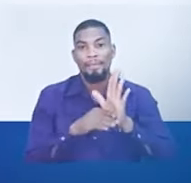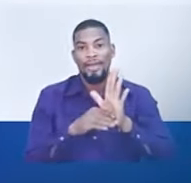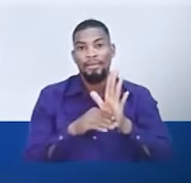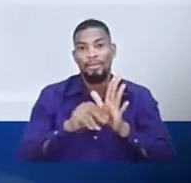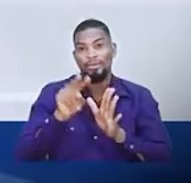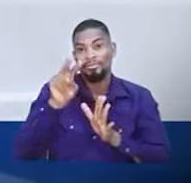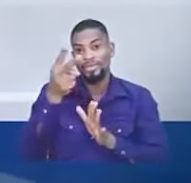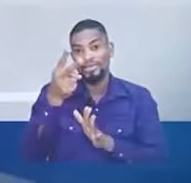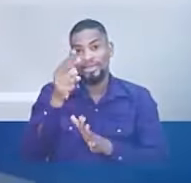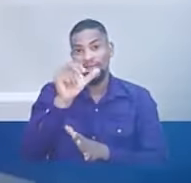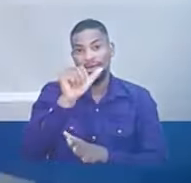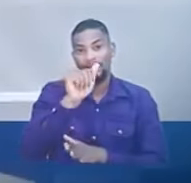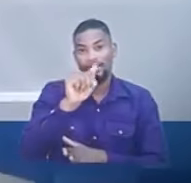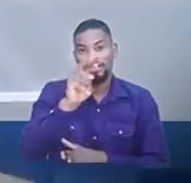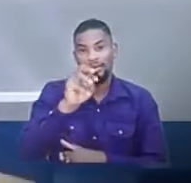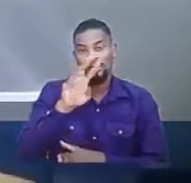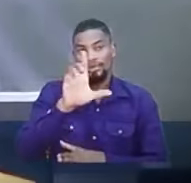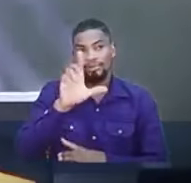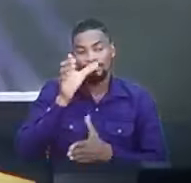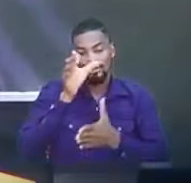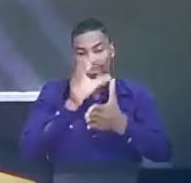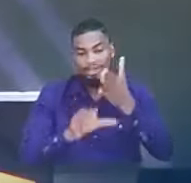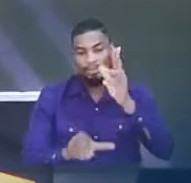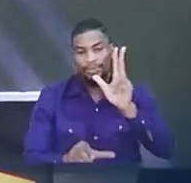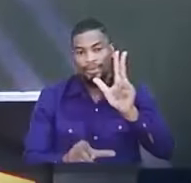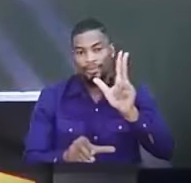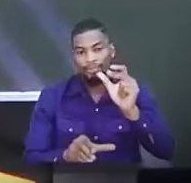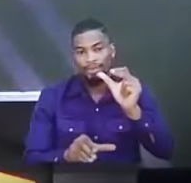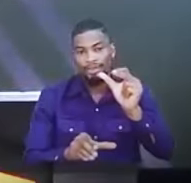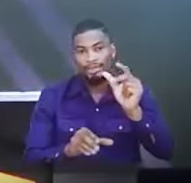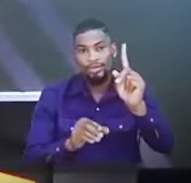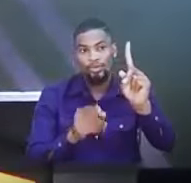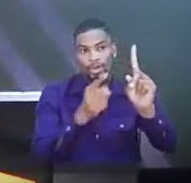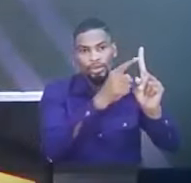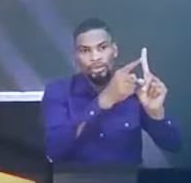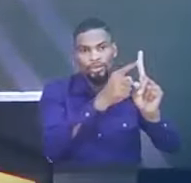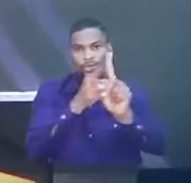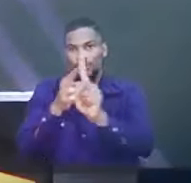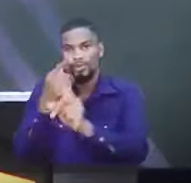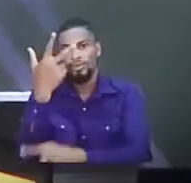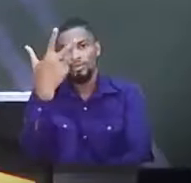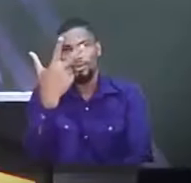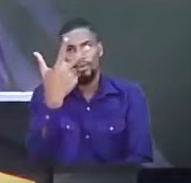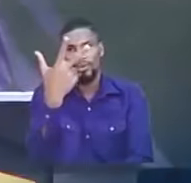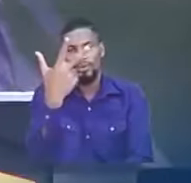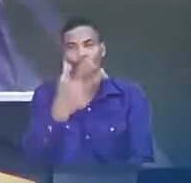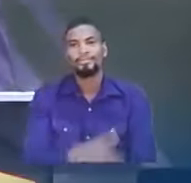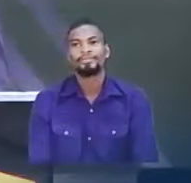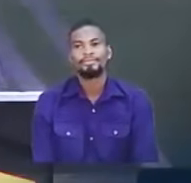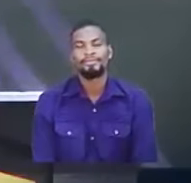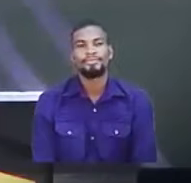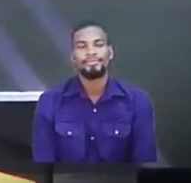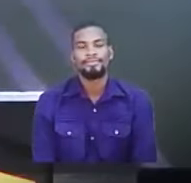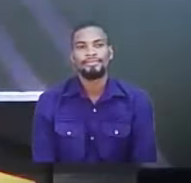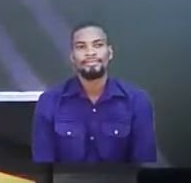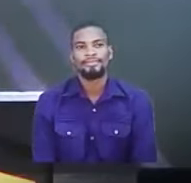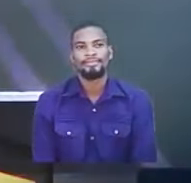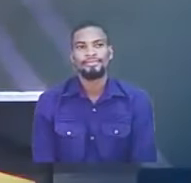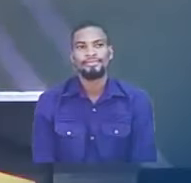Samuel chapter 13 from verse 1 to 3. 2 Samuel 13,